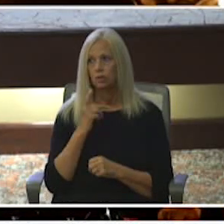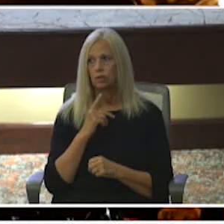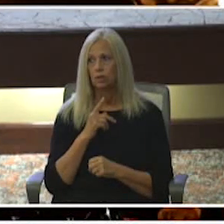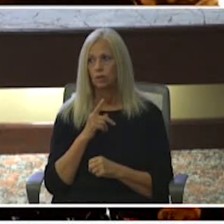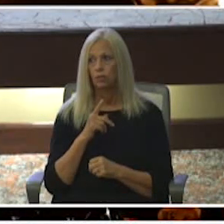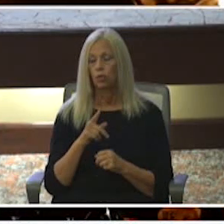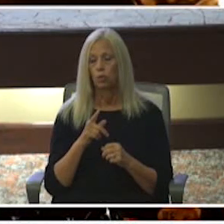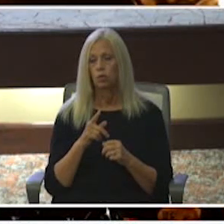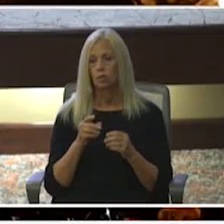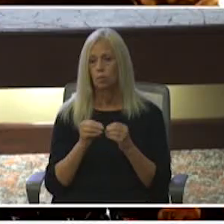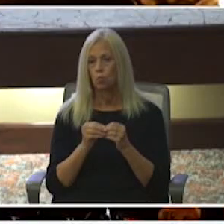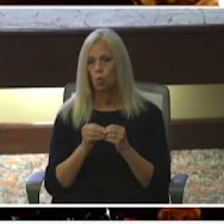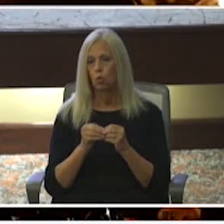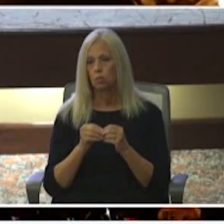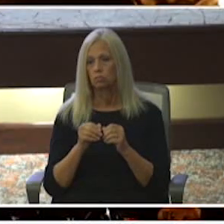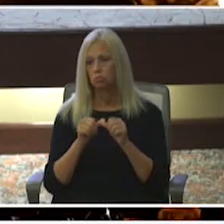structures.